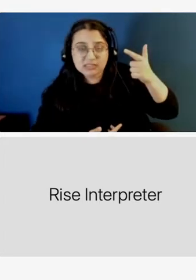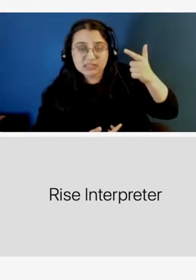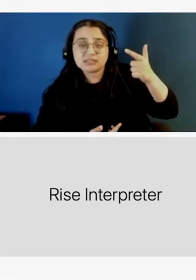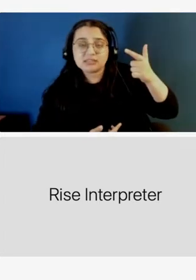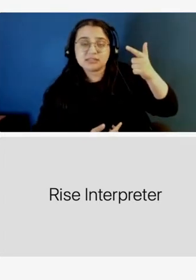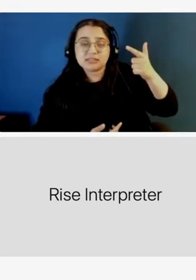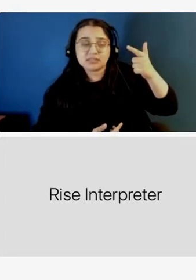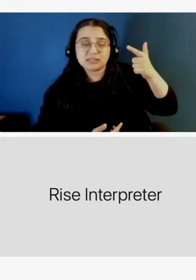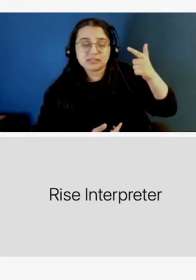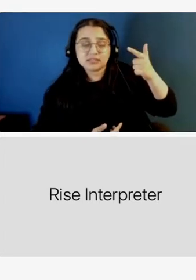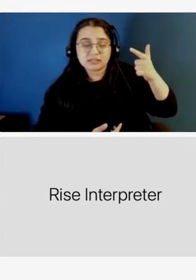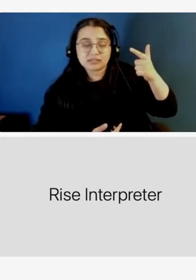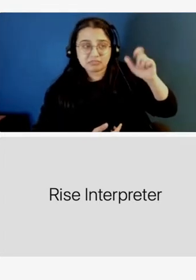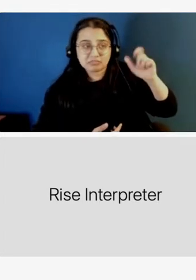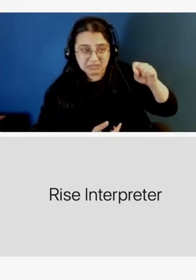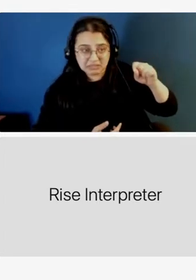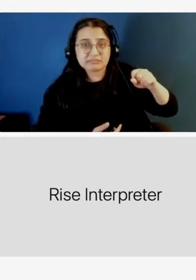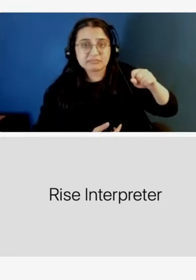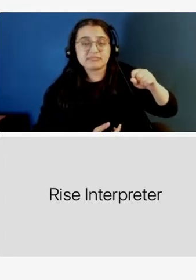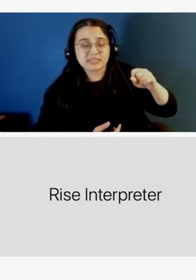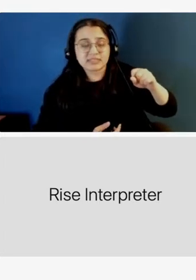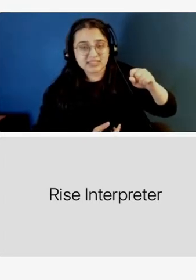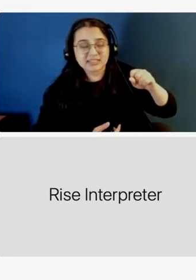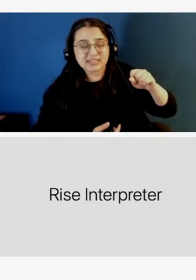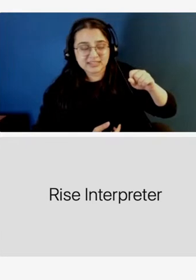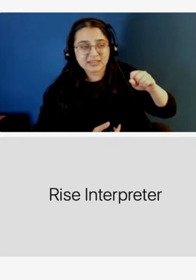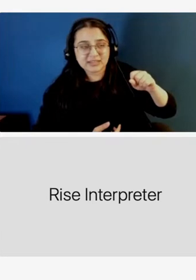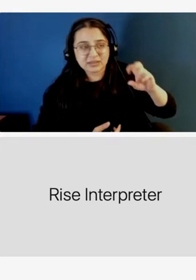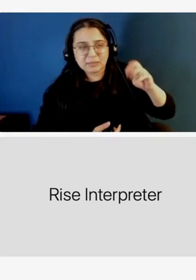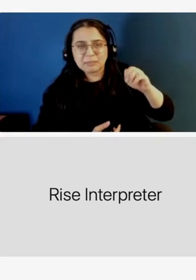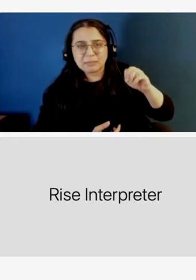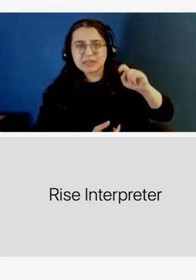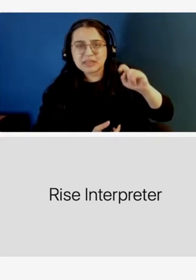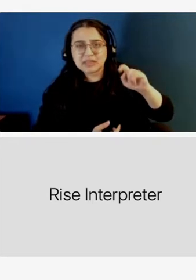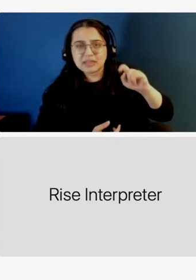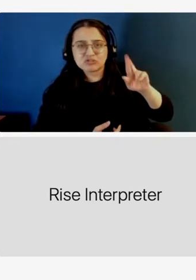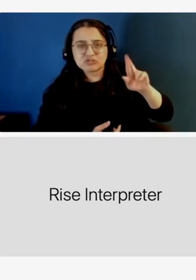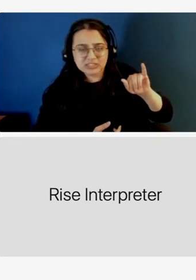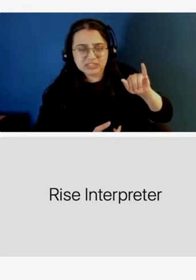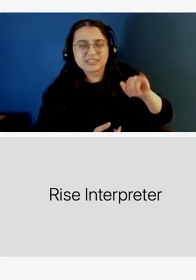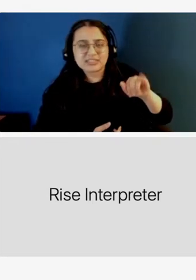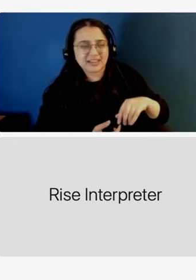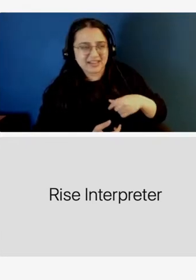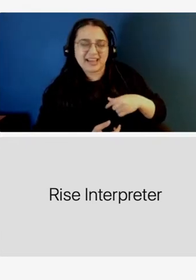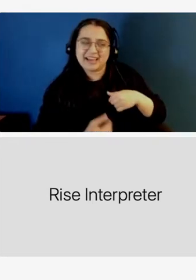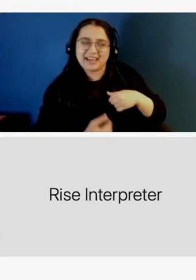Ms. Shebar. I'm doing well tonight.